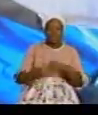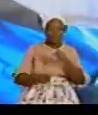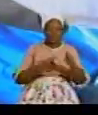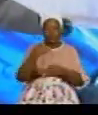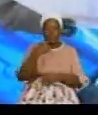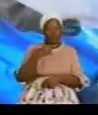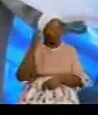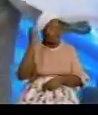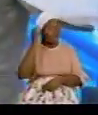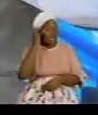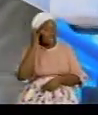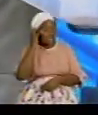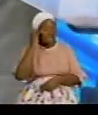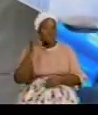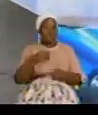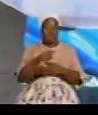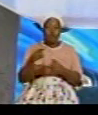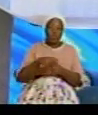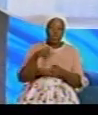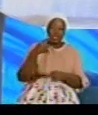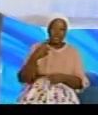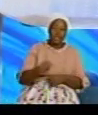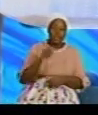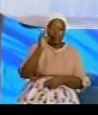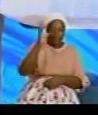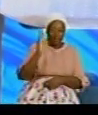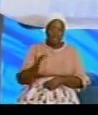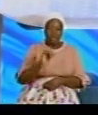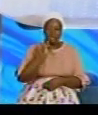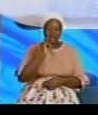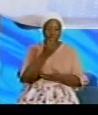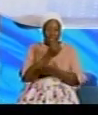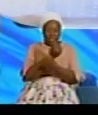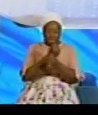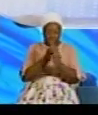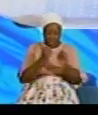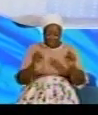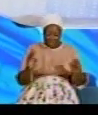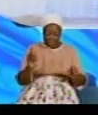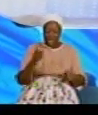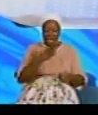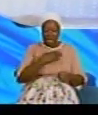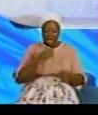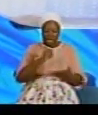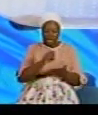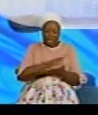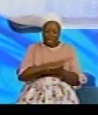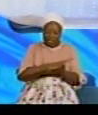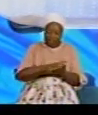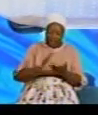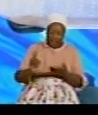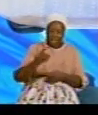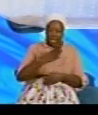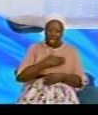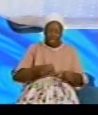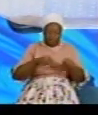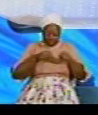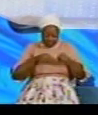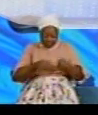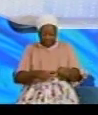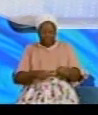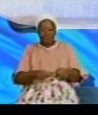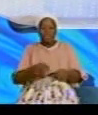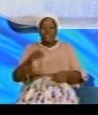hear, when the preacher is saved and sanctified and steadfast in